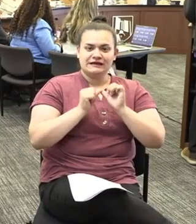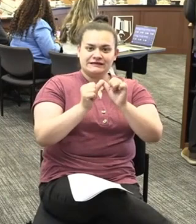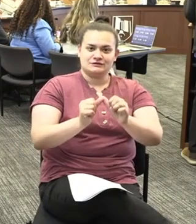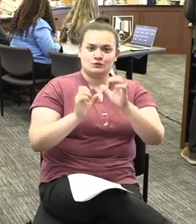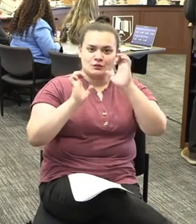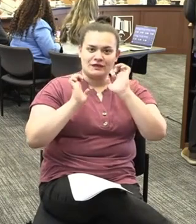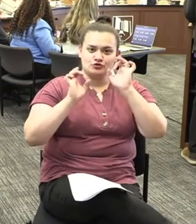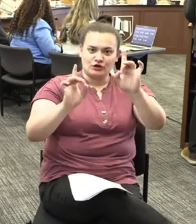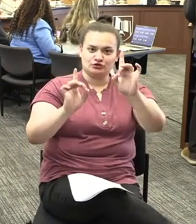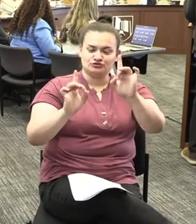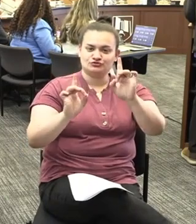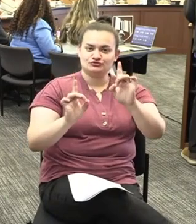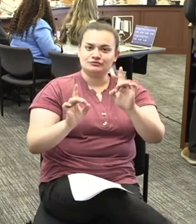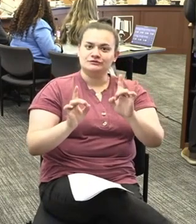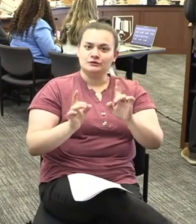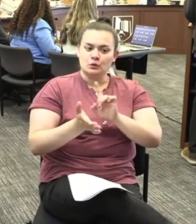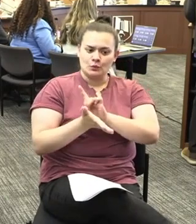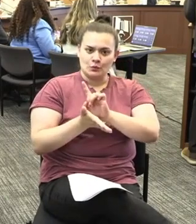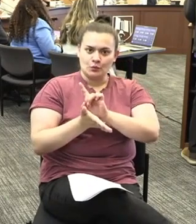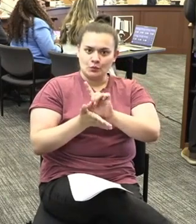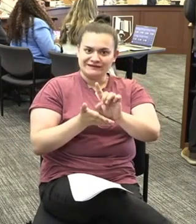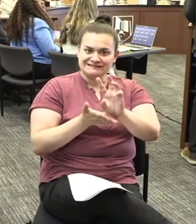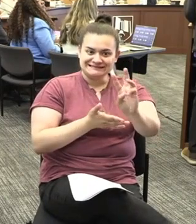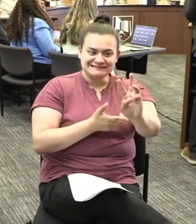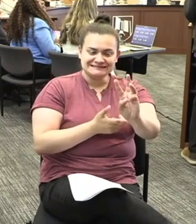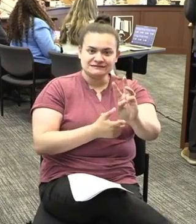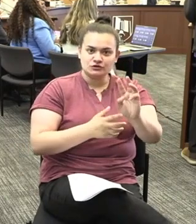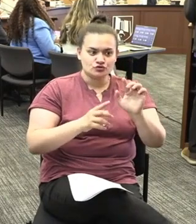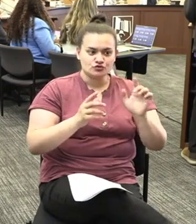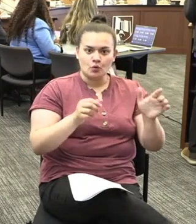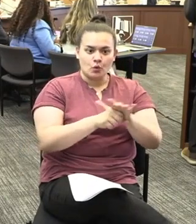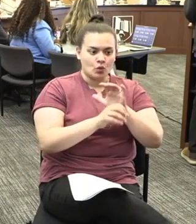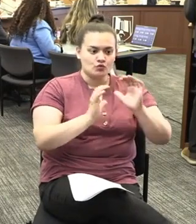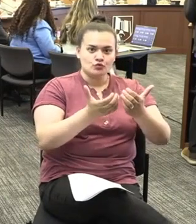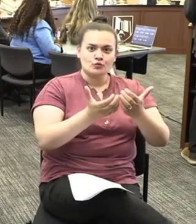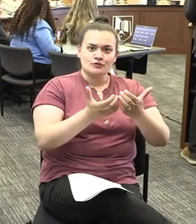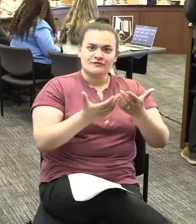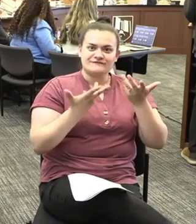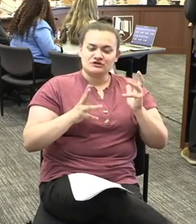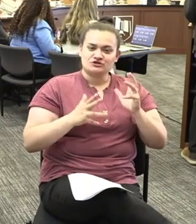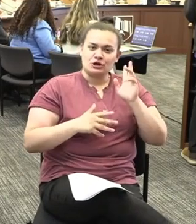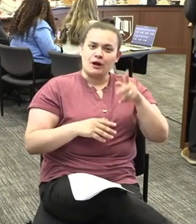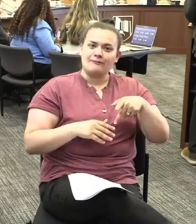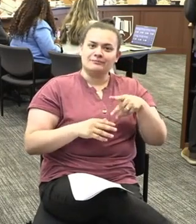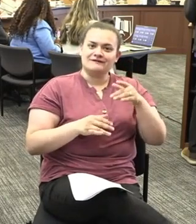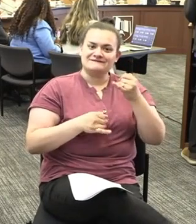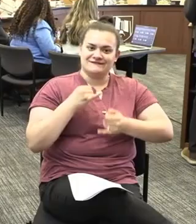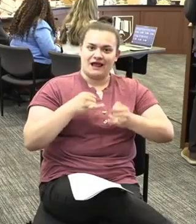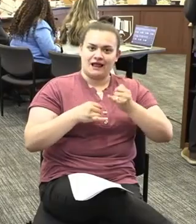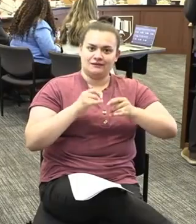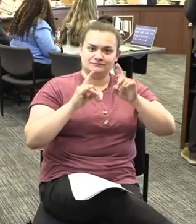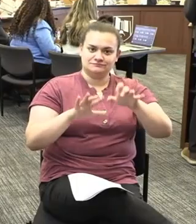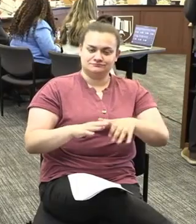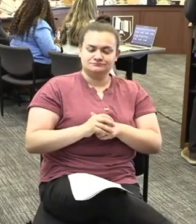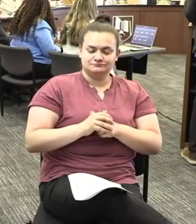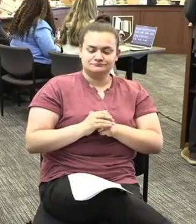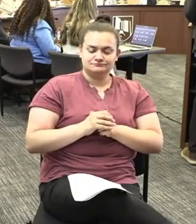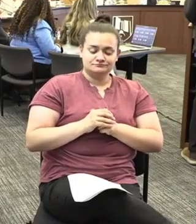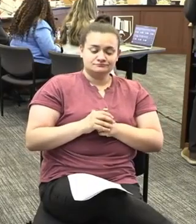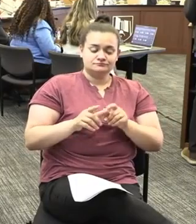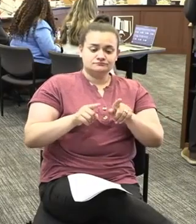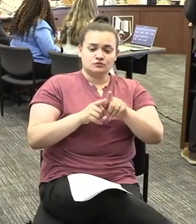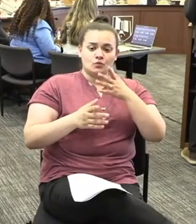education. Being week 6, there's a whole group of them who are finishing up finals in the first round this week. I also